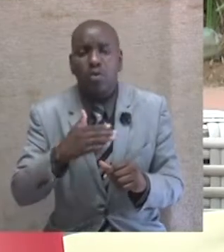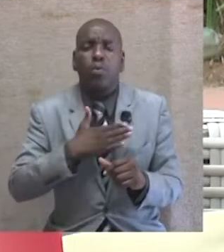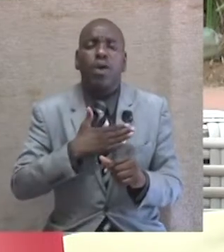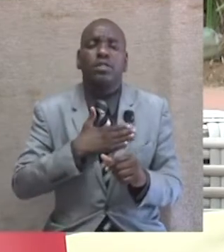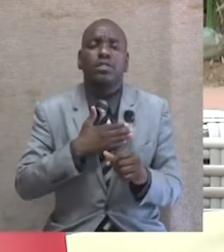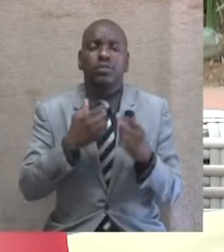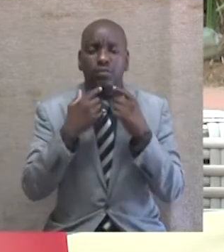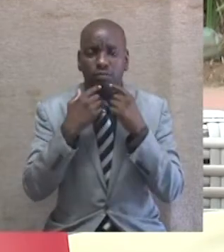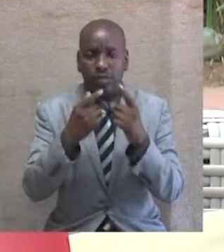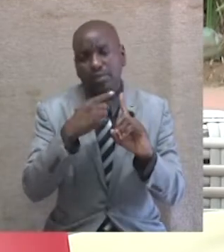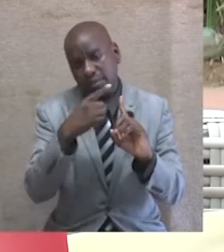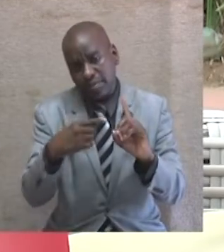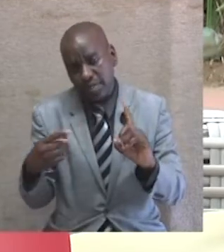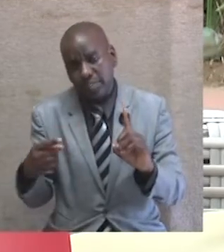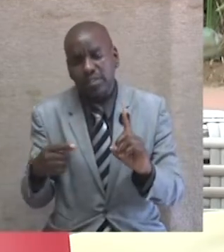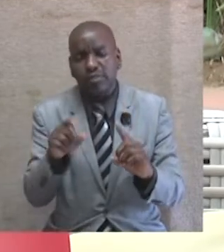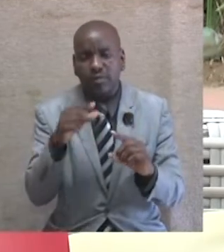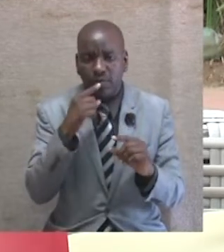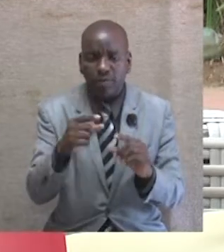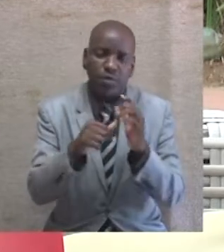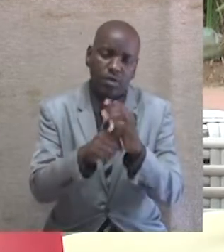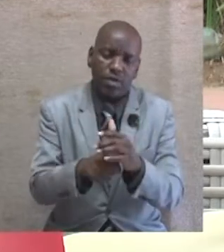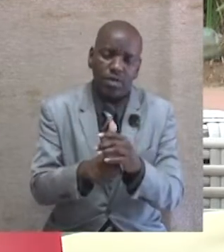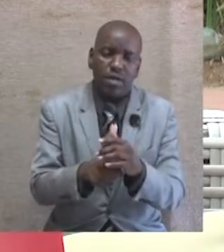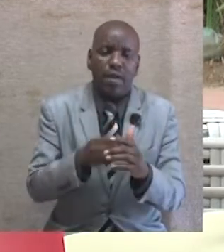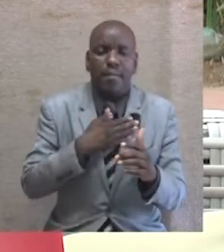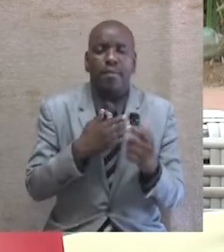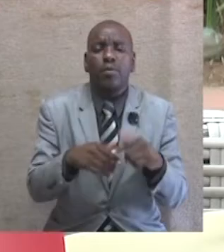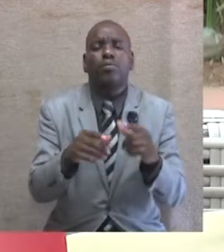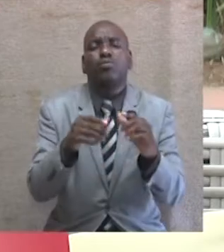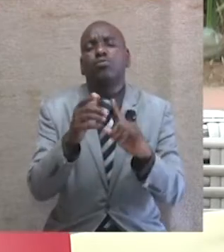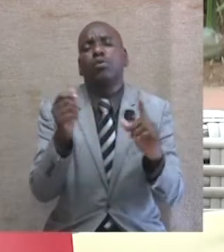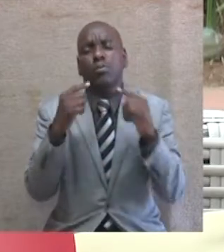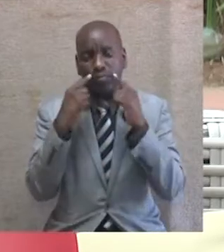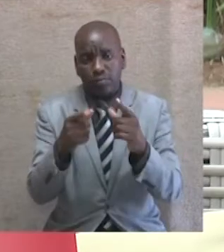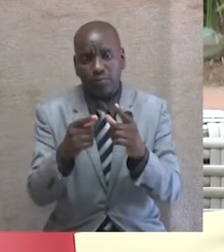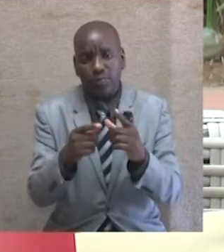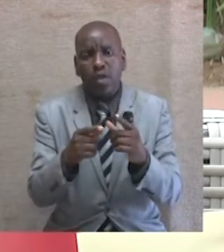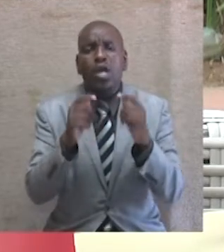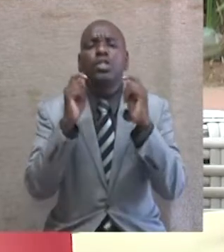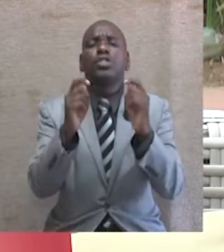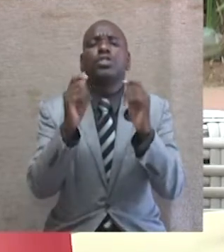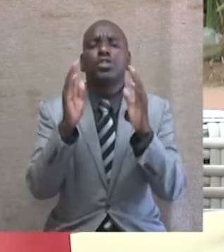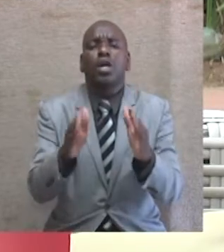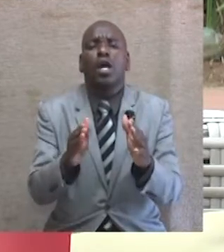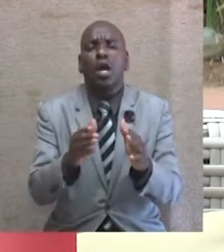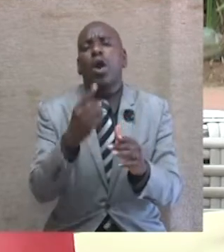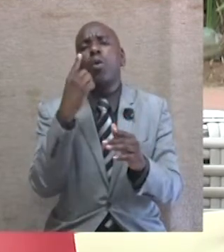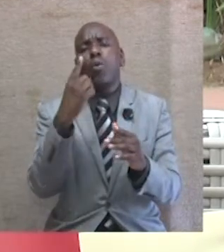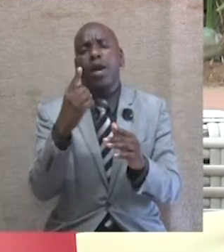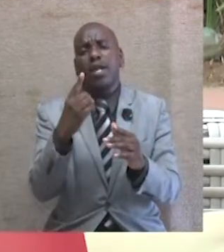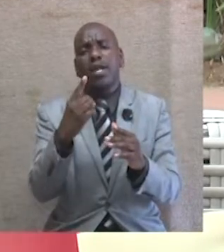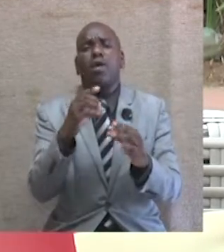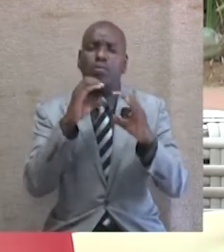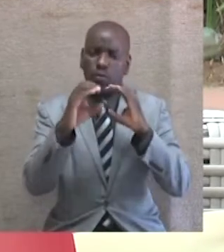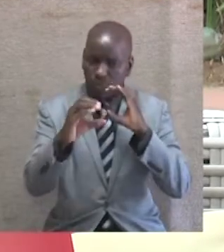we really want to thank the ministry for that. But I would also want to advocate maybe to have a teacher who is only responsible